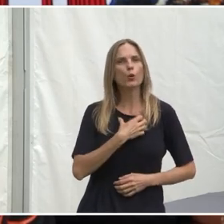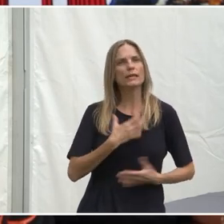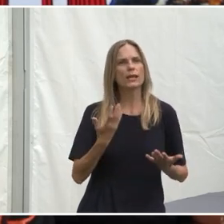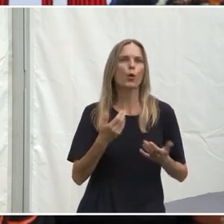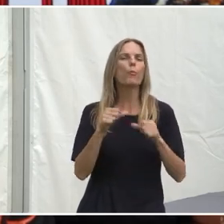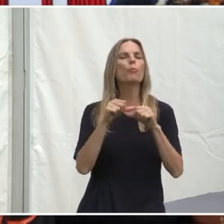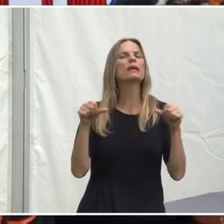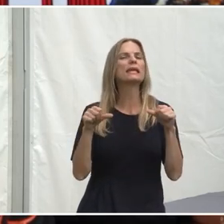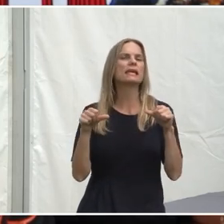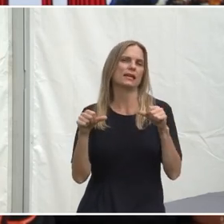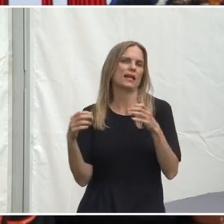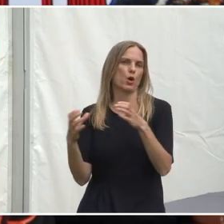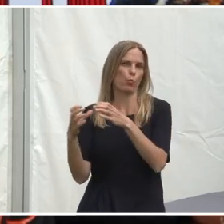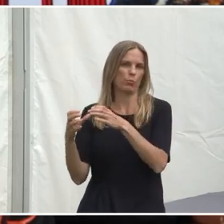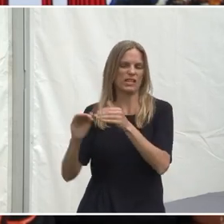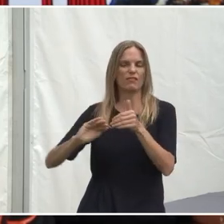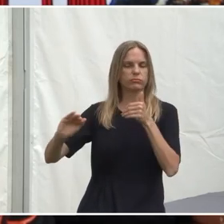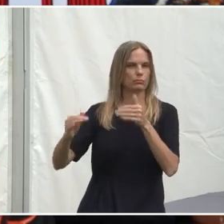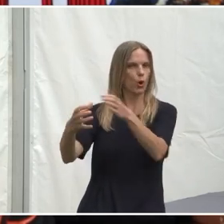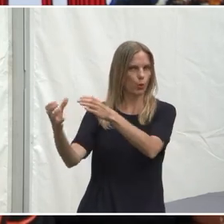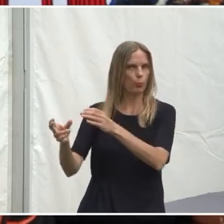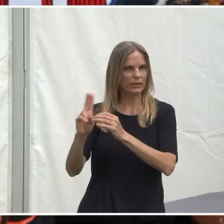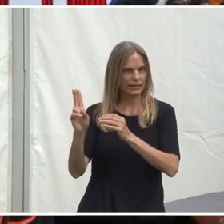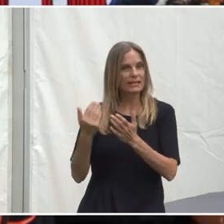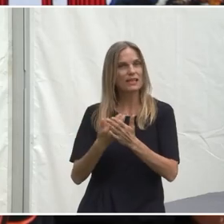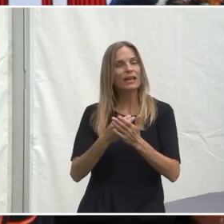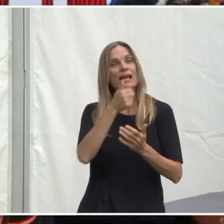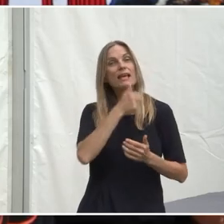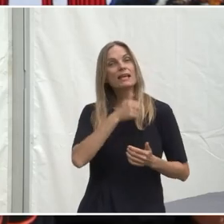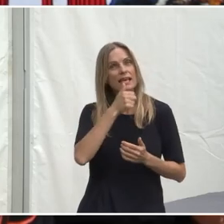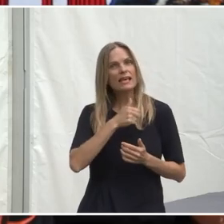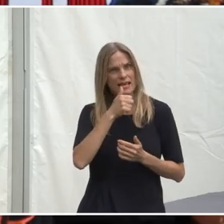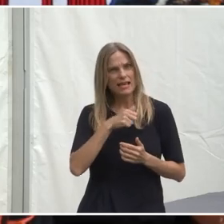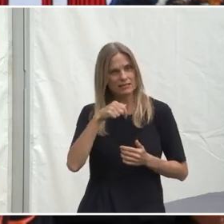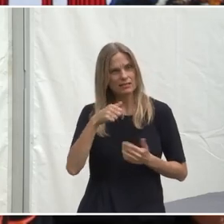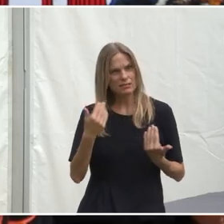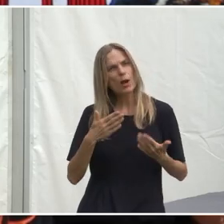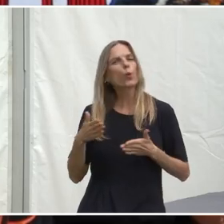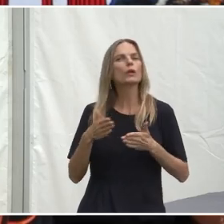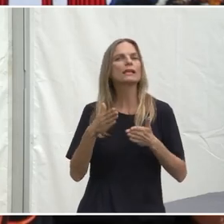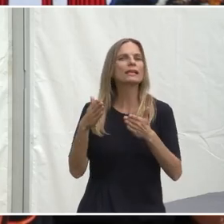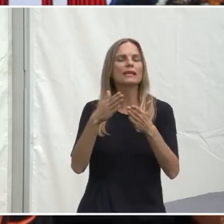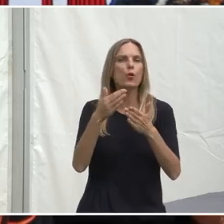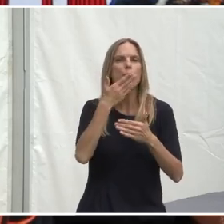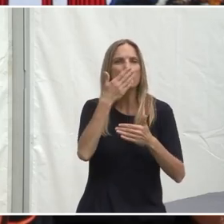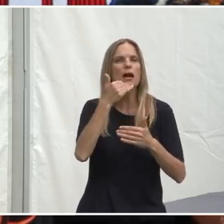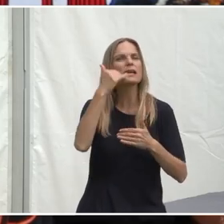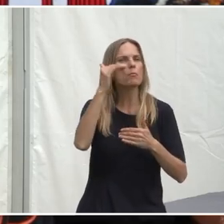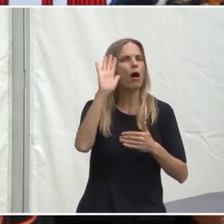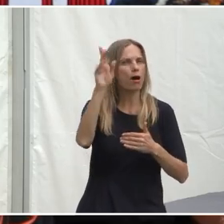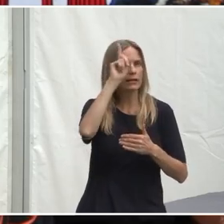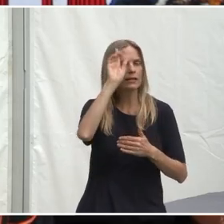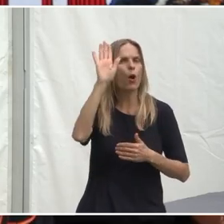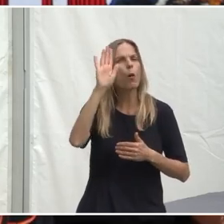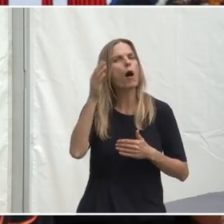for example, we are moving towards the Nordic culture, etc., equal rights,